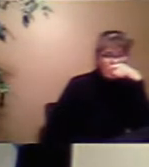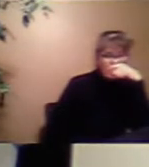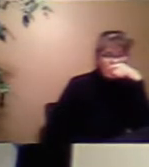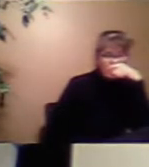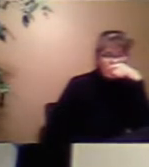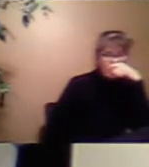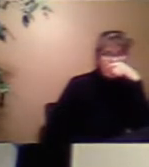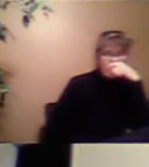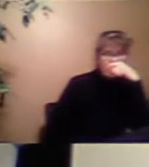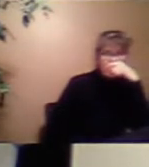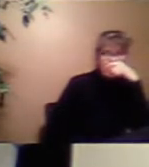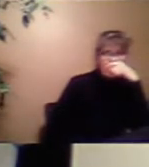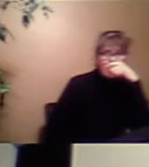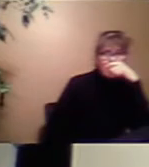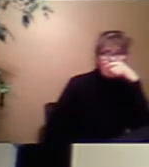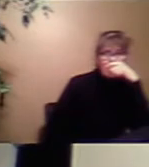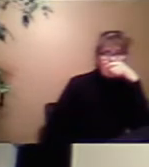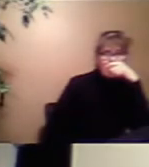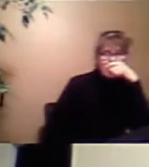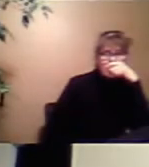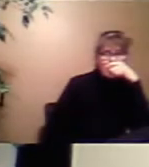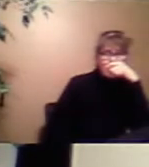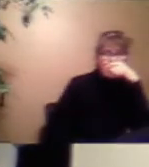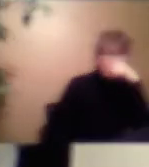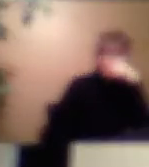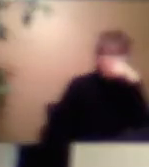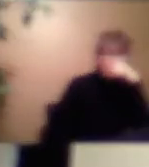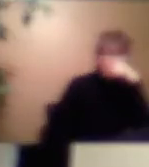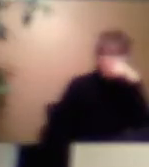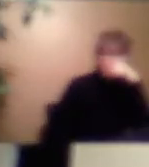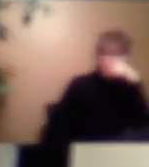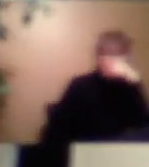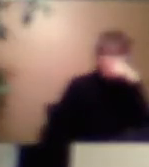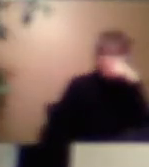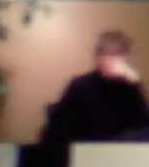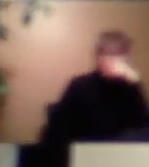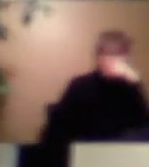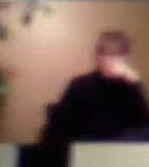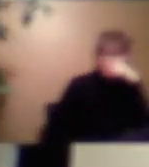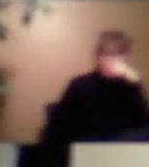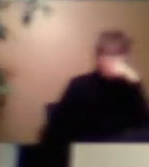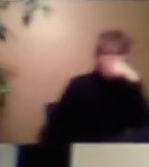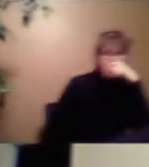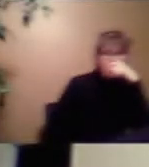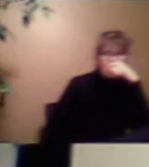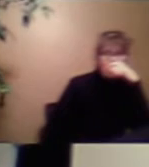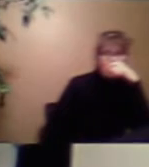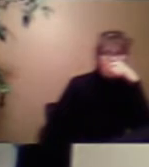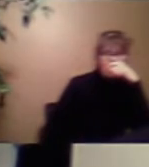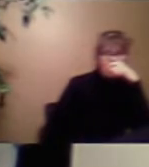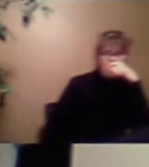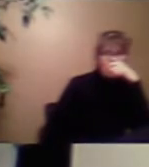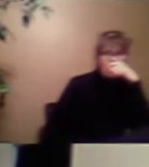of plastic, and do we have to worry about PFAS contaminating our water? Who's looking into what's